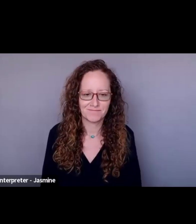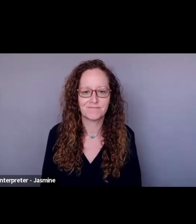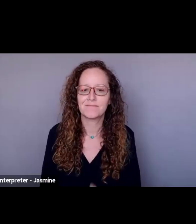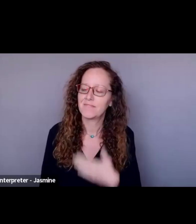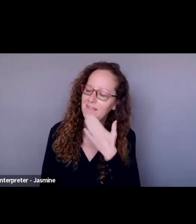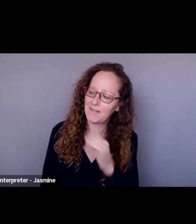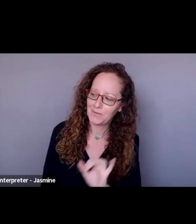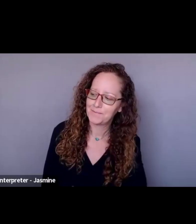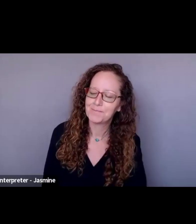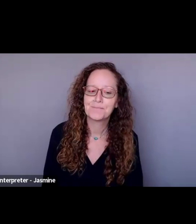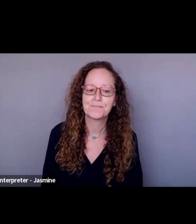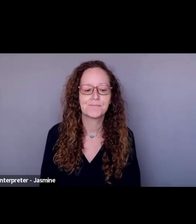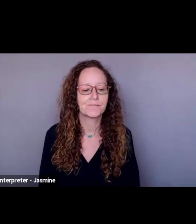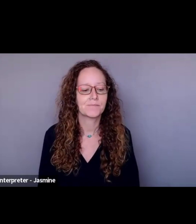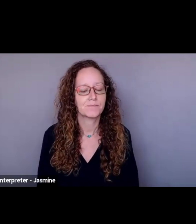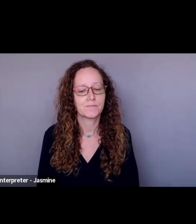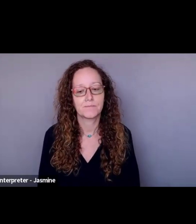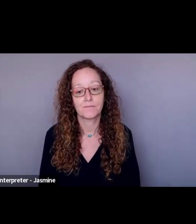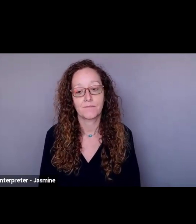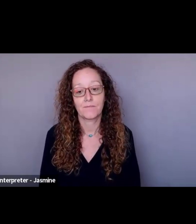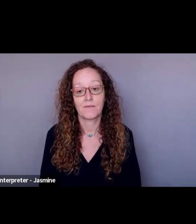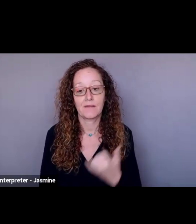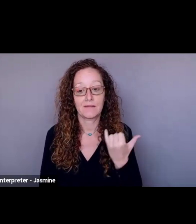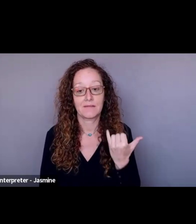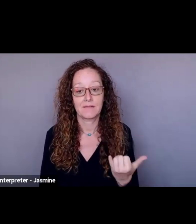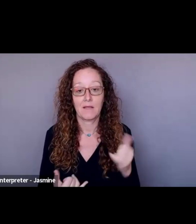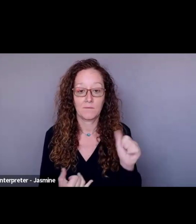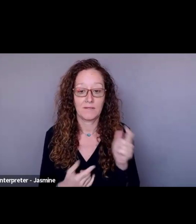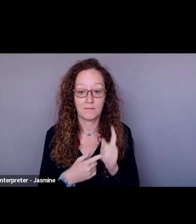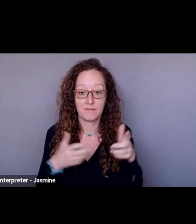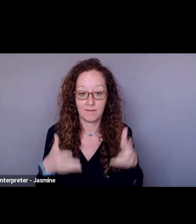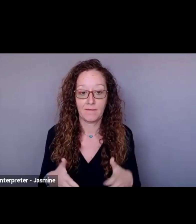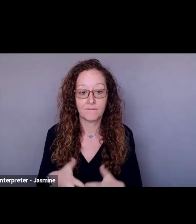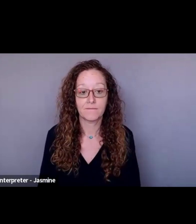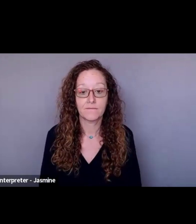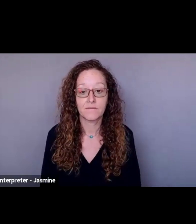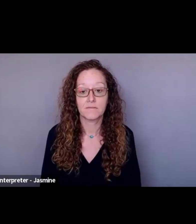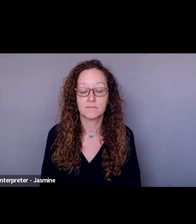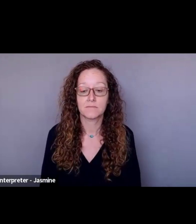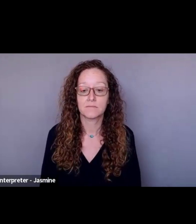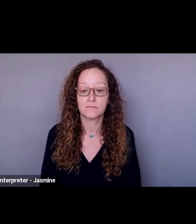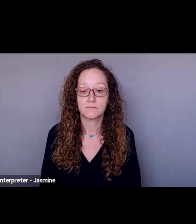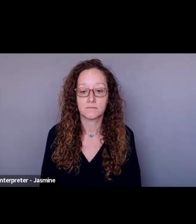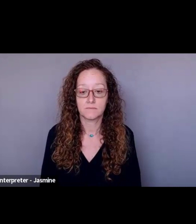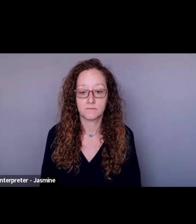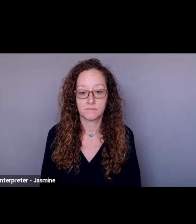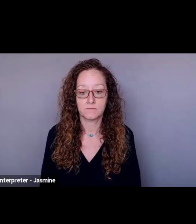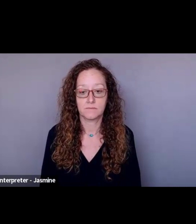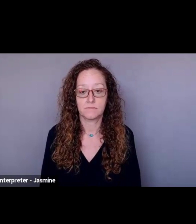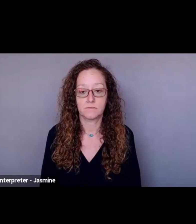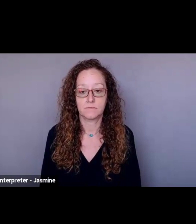too. So, with the 10 minutes that we have left, the one thing I want